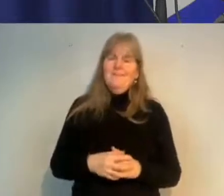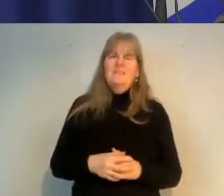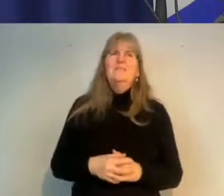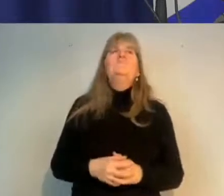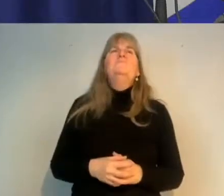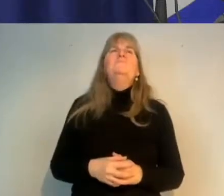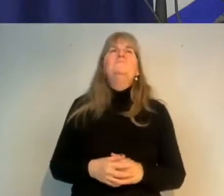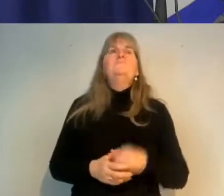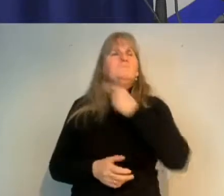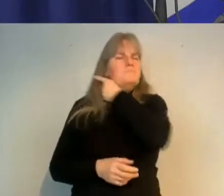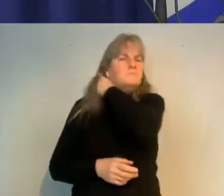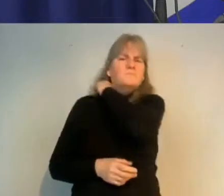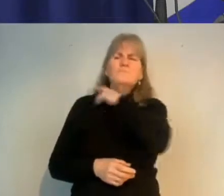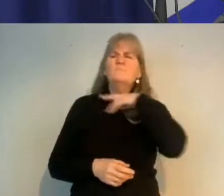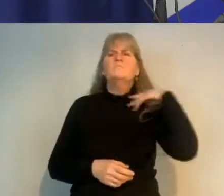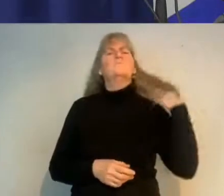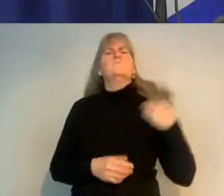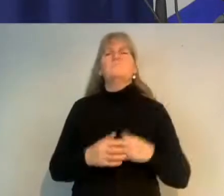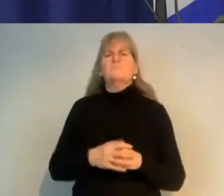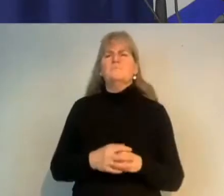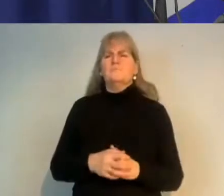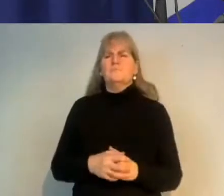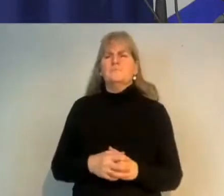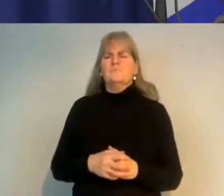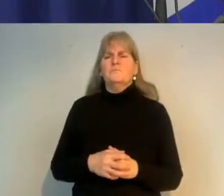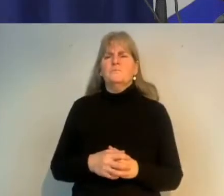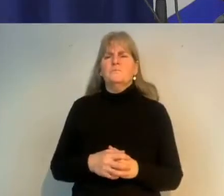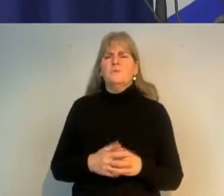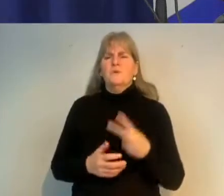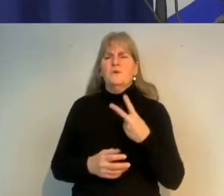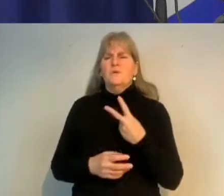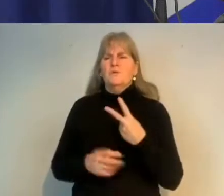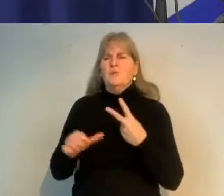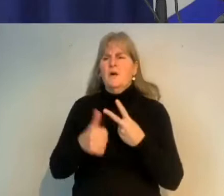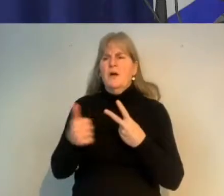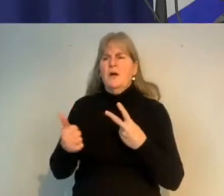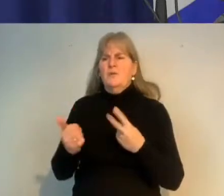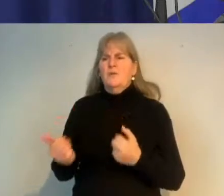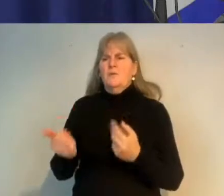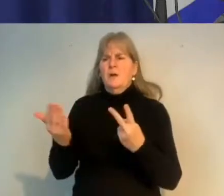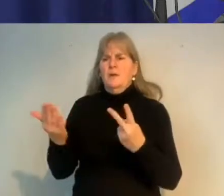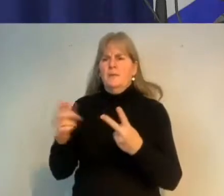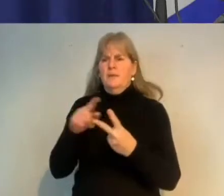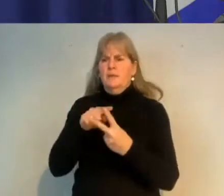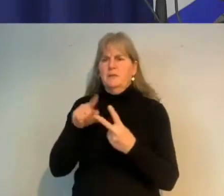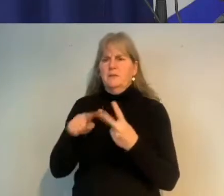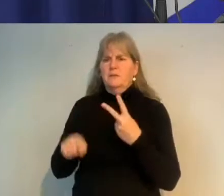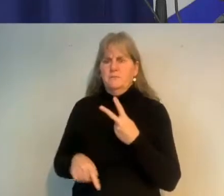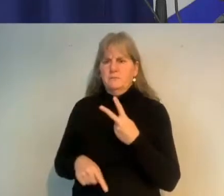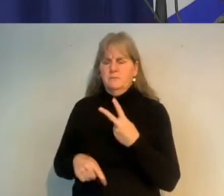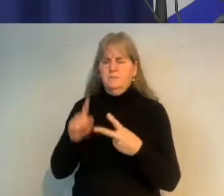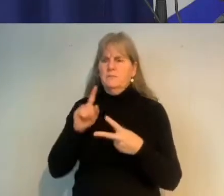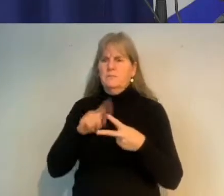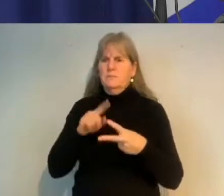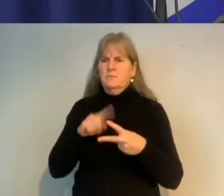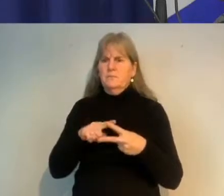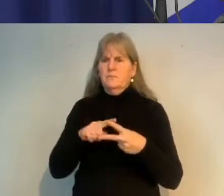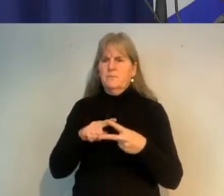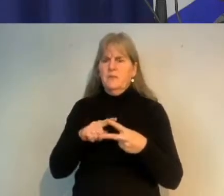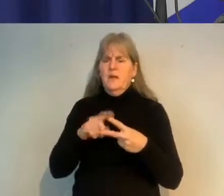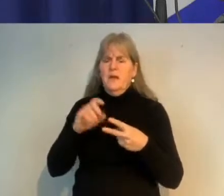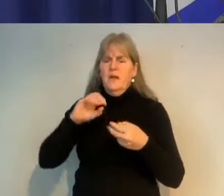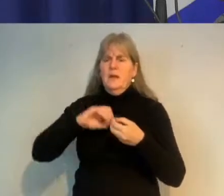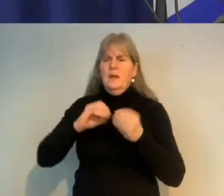I'm going to move to remind you of two other recommendations that we've made recently. First, keep your contacts to a very few